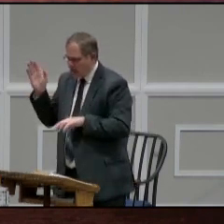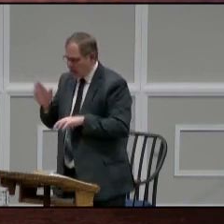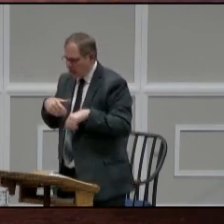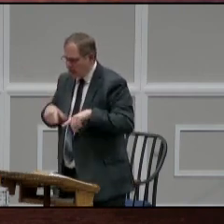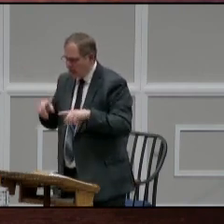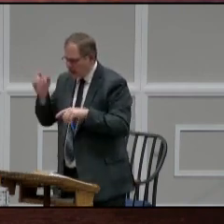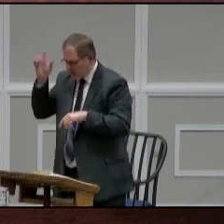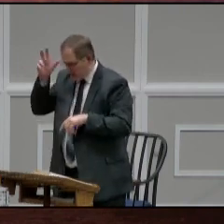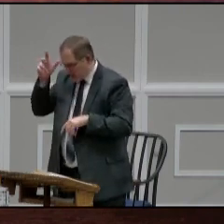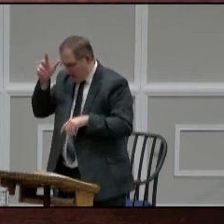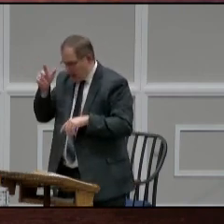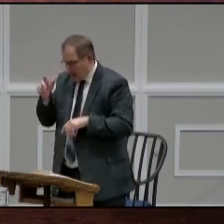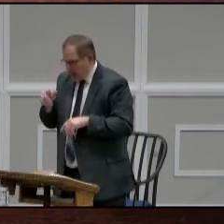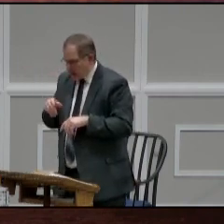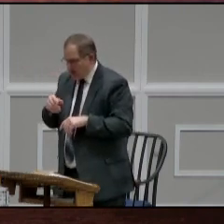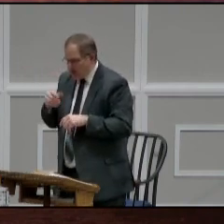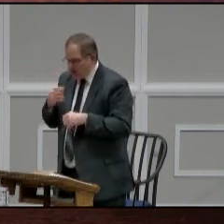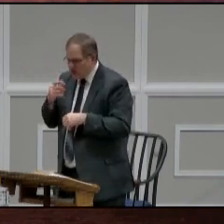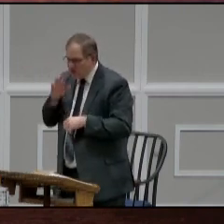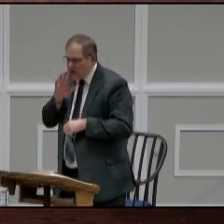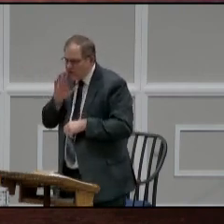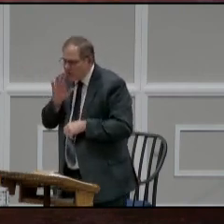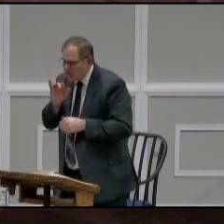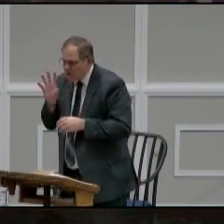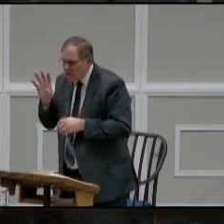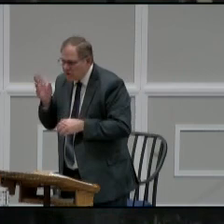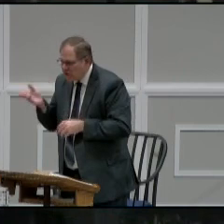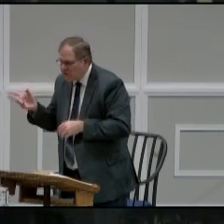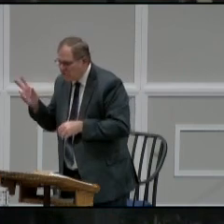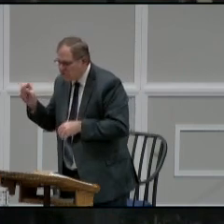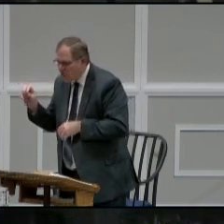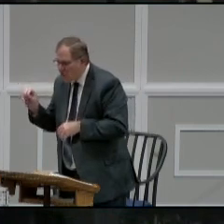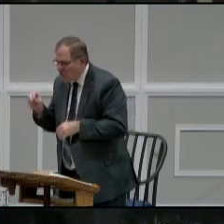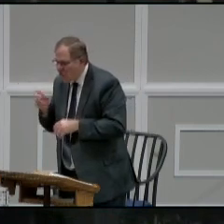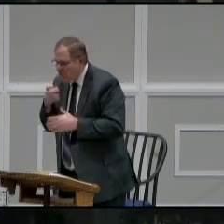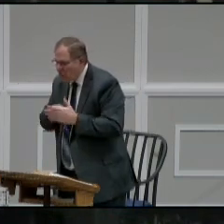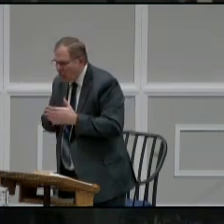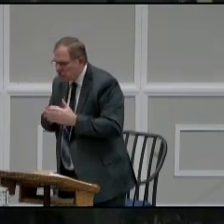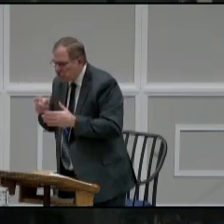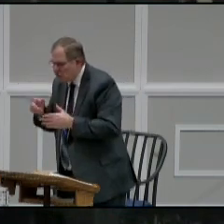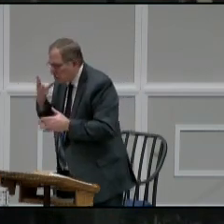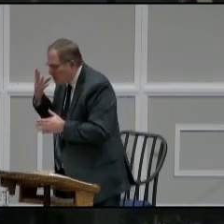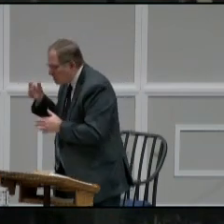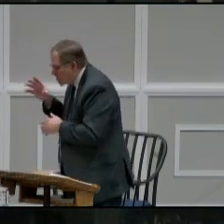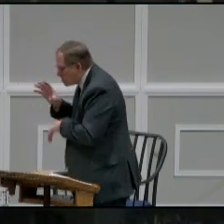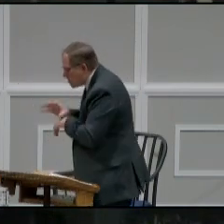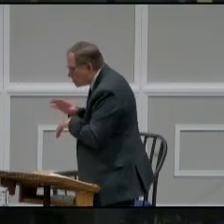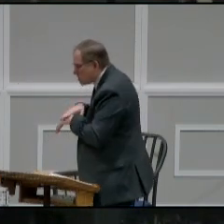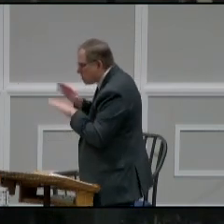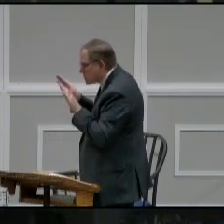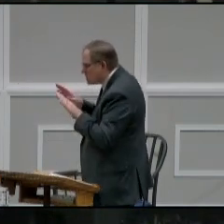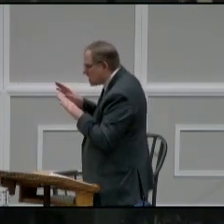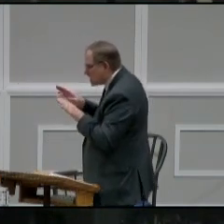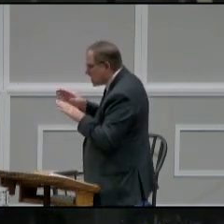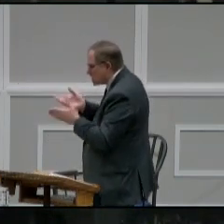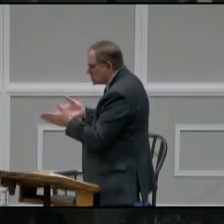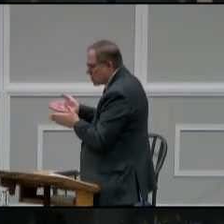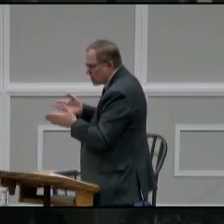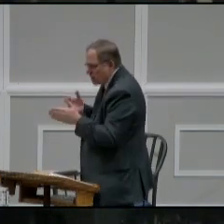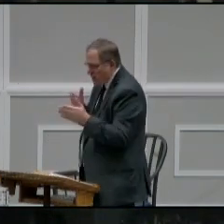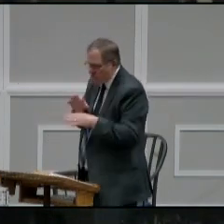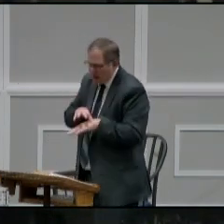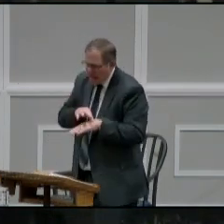cost. Oh, it's all right. You can go to church on Sunday and serve your flesh the rest of the